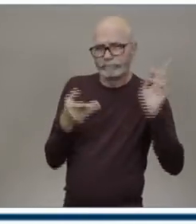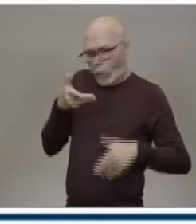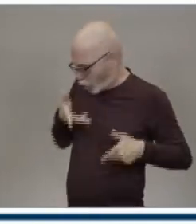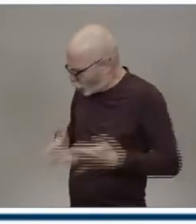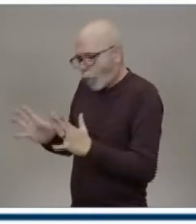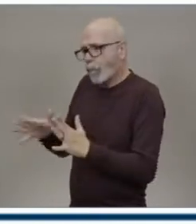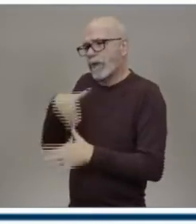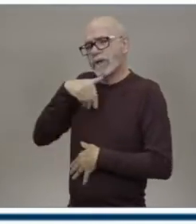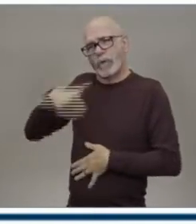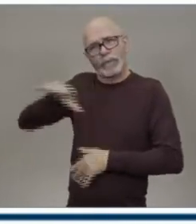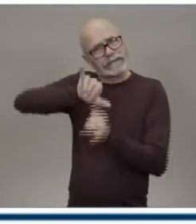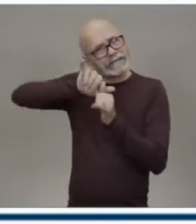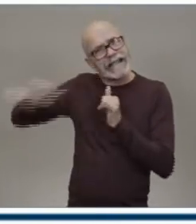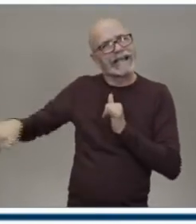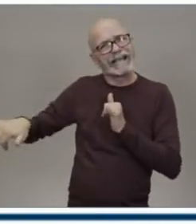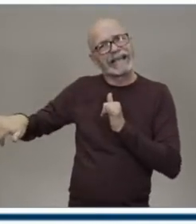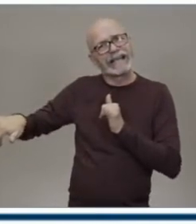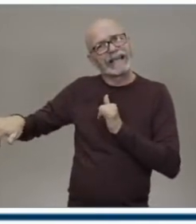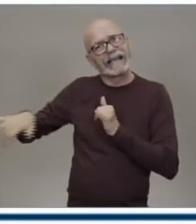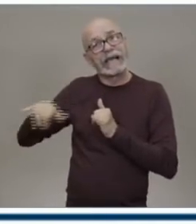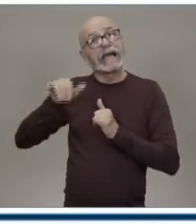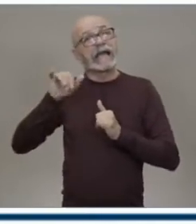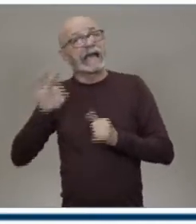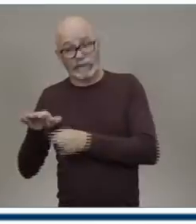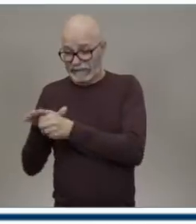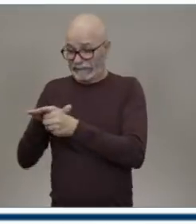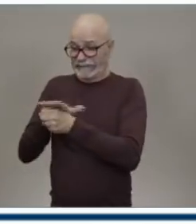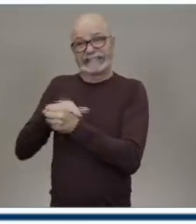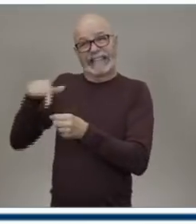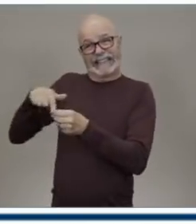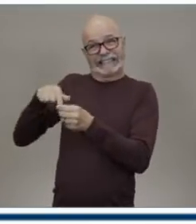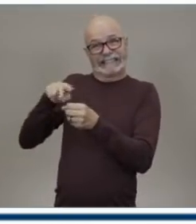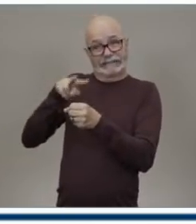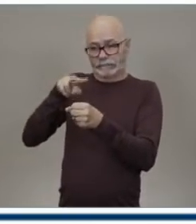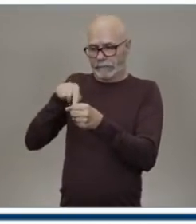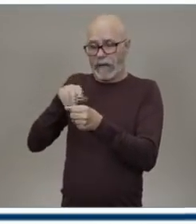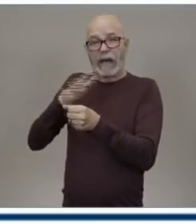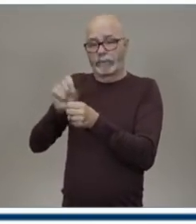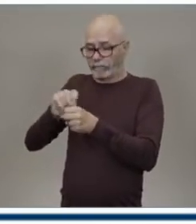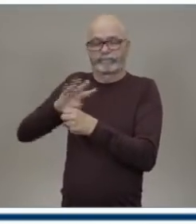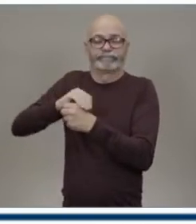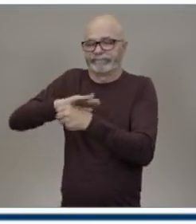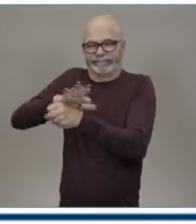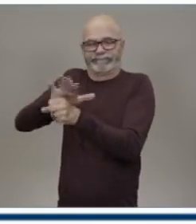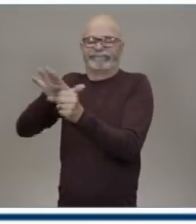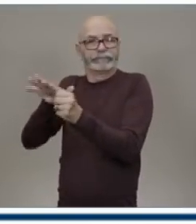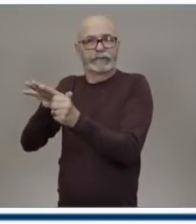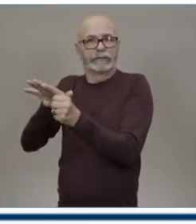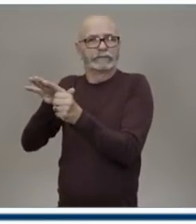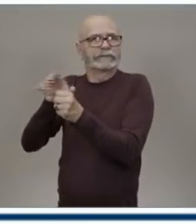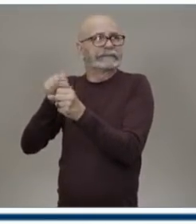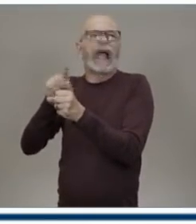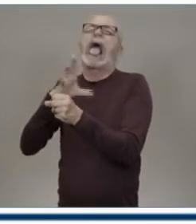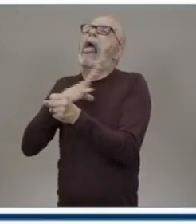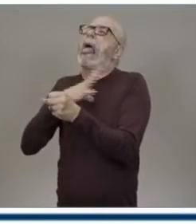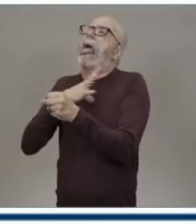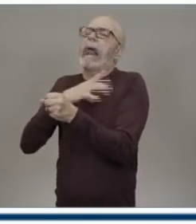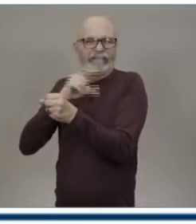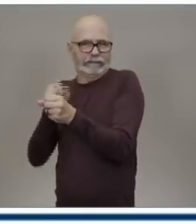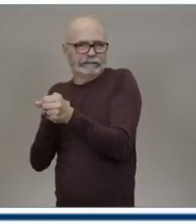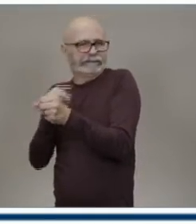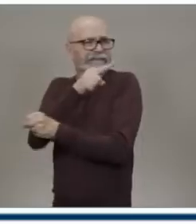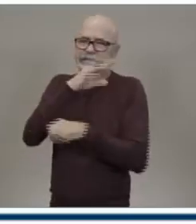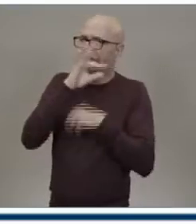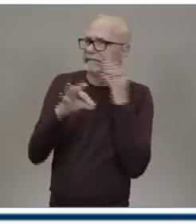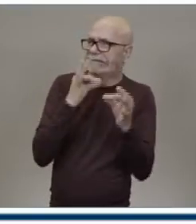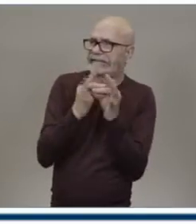there's been an exposure notice and they need testing and they need to stay isolated at home until they get their test result. Please support them